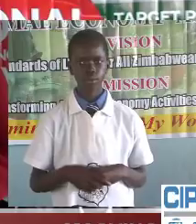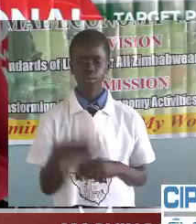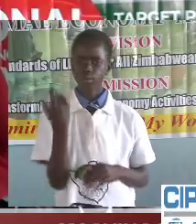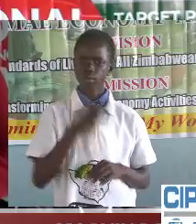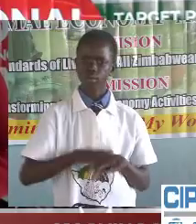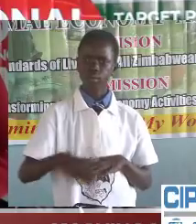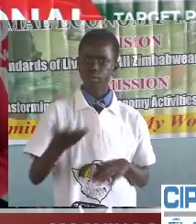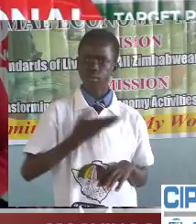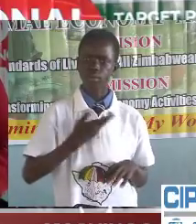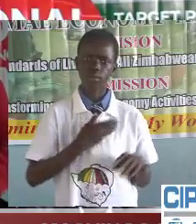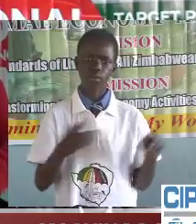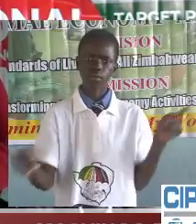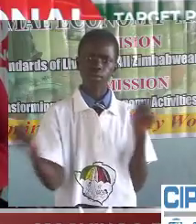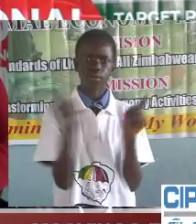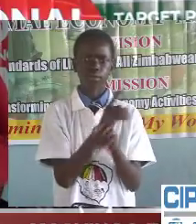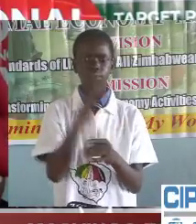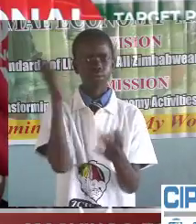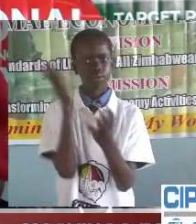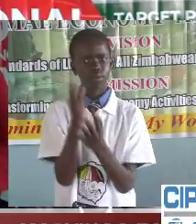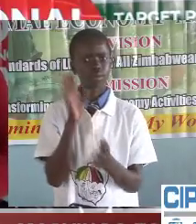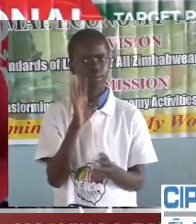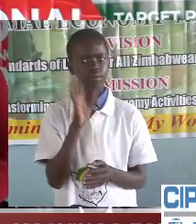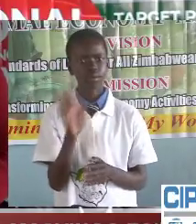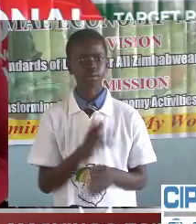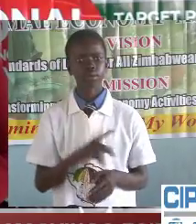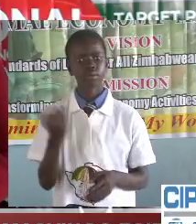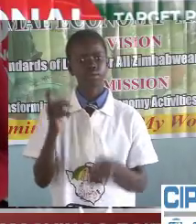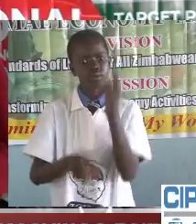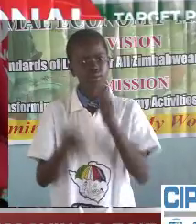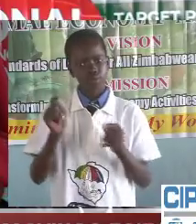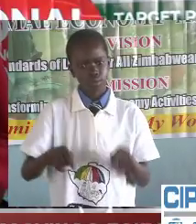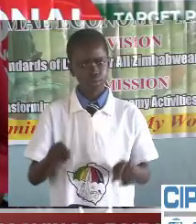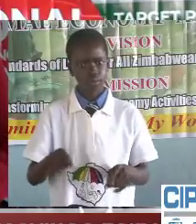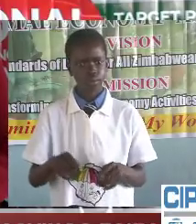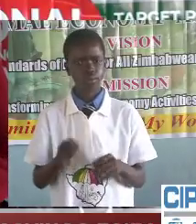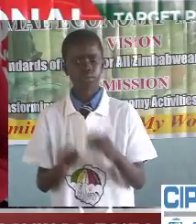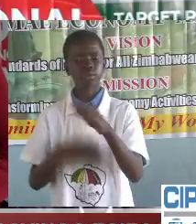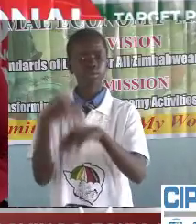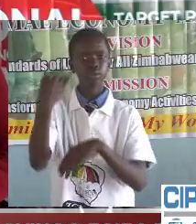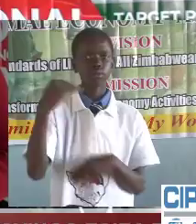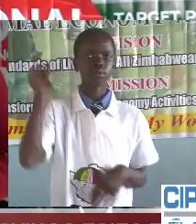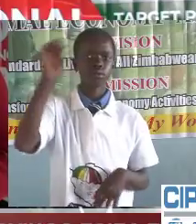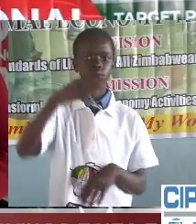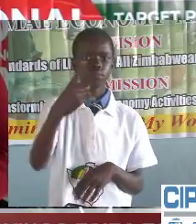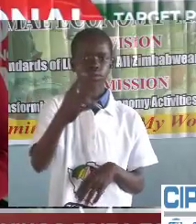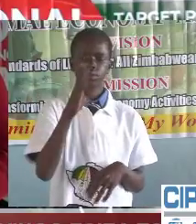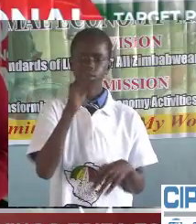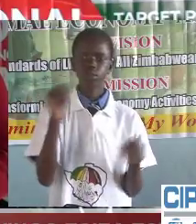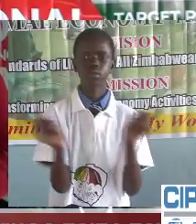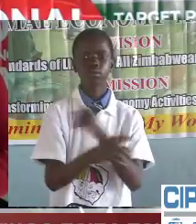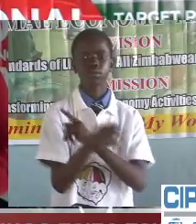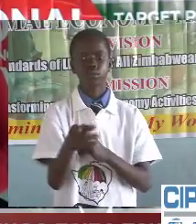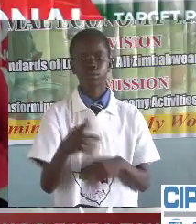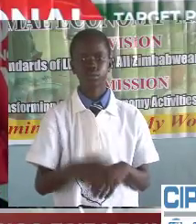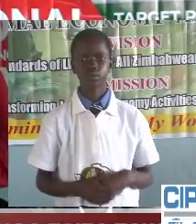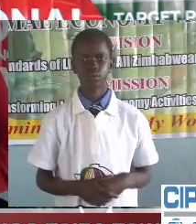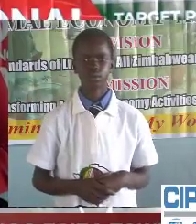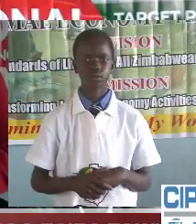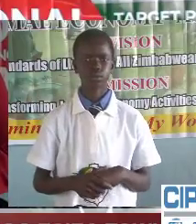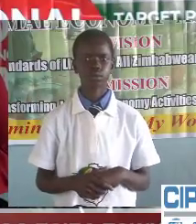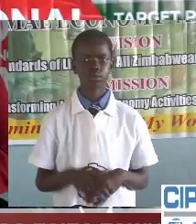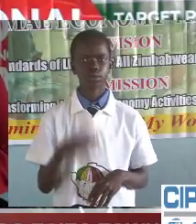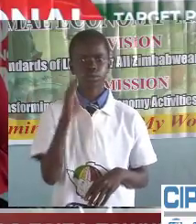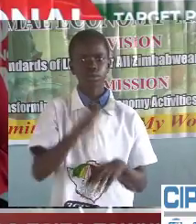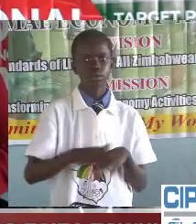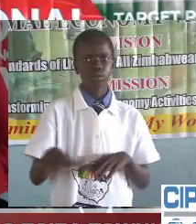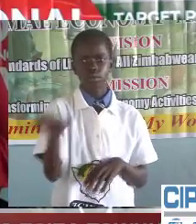Esesikubonile Zimbabwe nikuthi abombangazwe ubethi angakhetha ukuthi ufuna ukukhokhelela abantu ngesikhathi